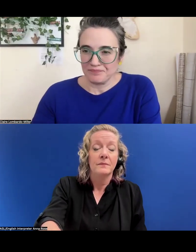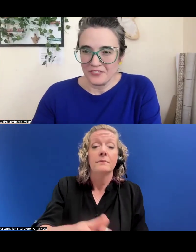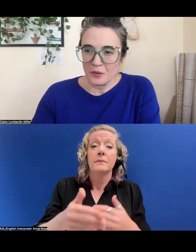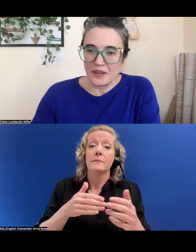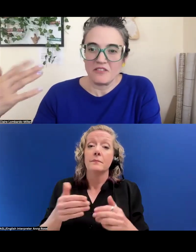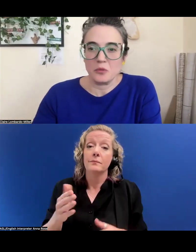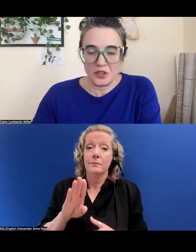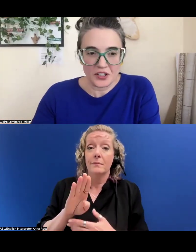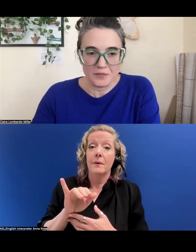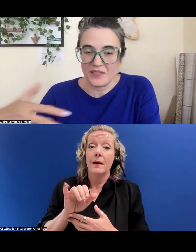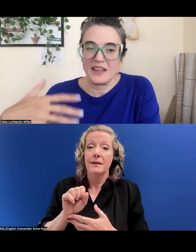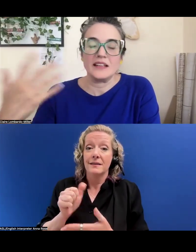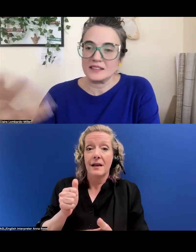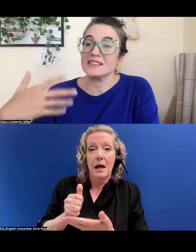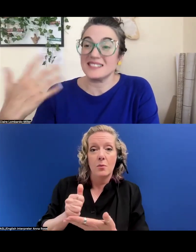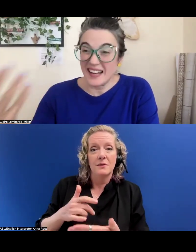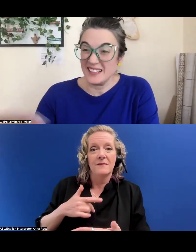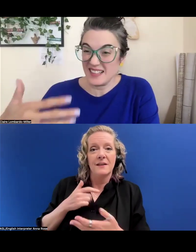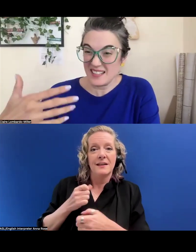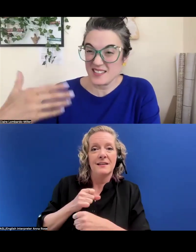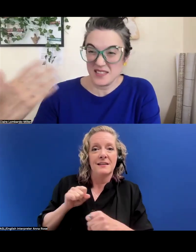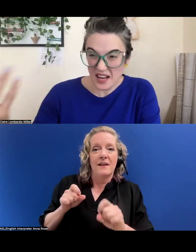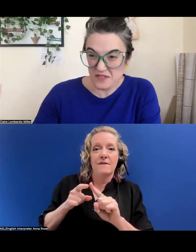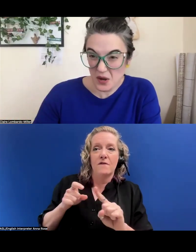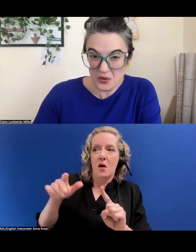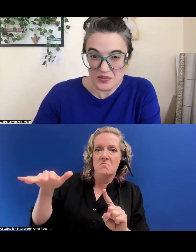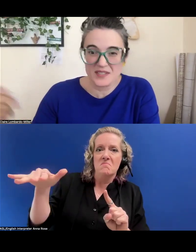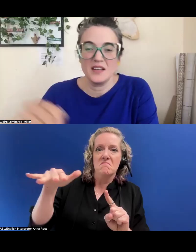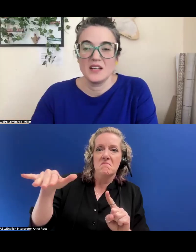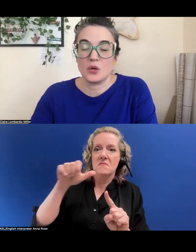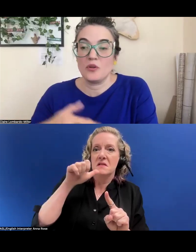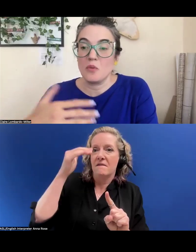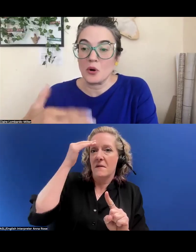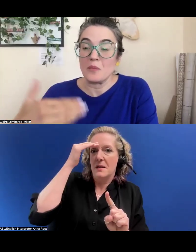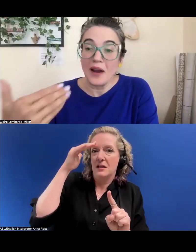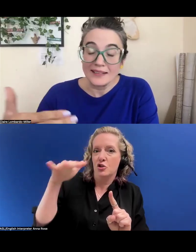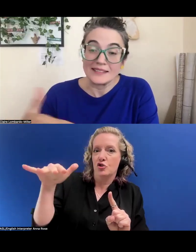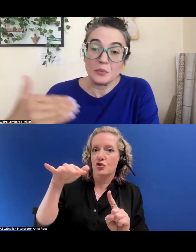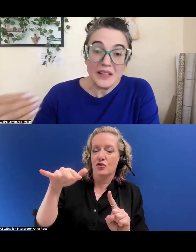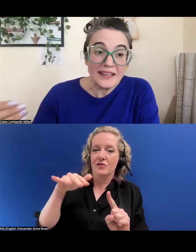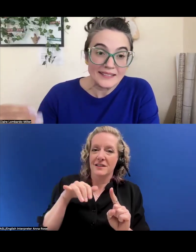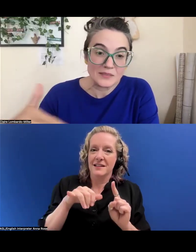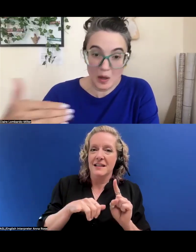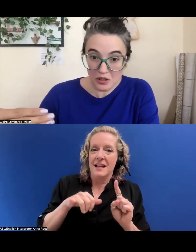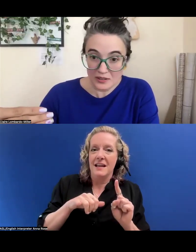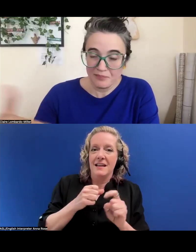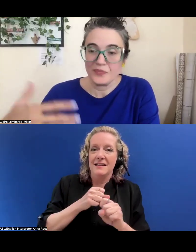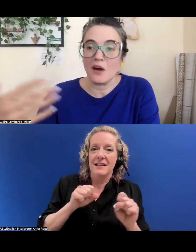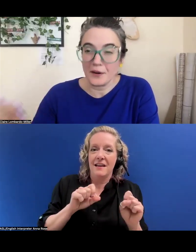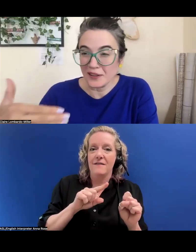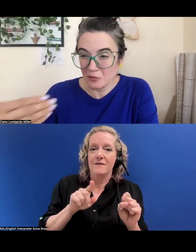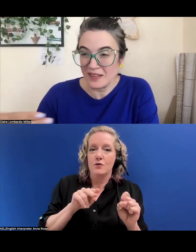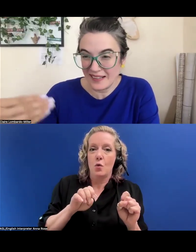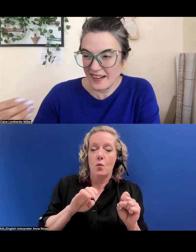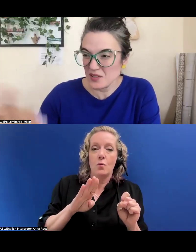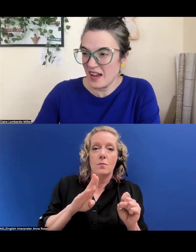net from the unfamiliar, and they lead us to stay in these safe zones. So the more we practice being in the bubble, the